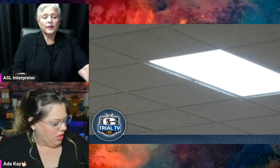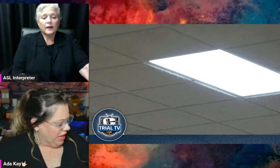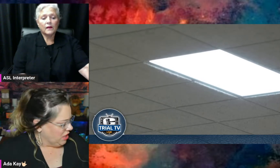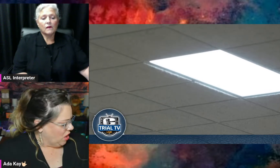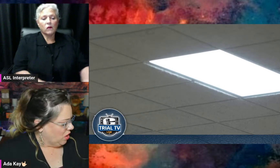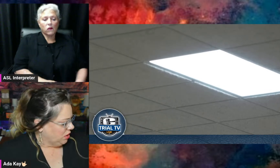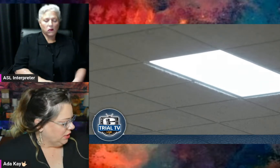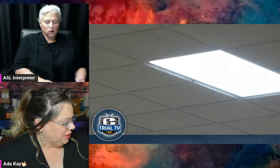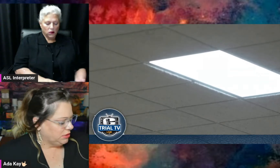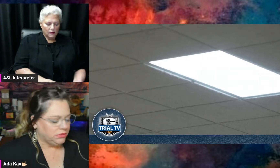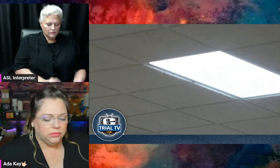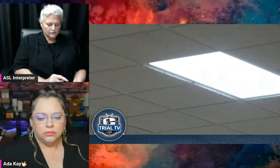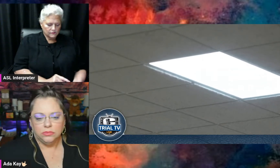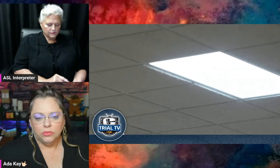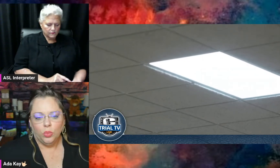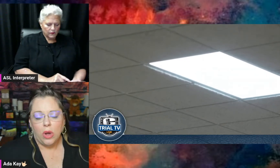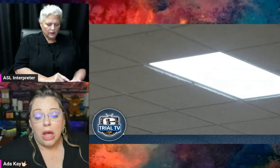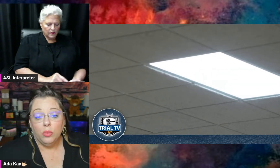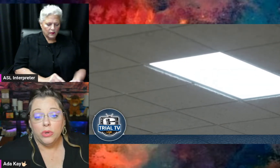Okay, y'all.